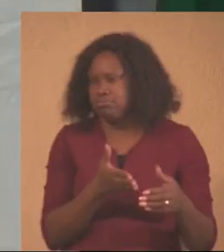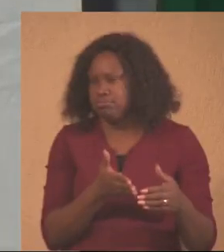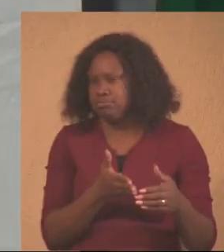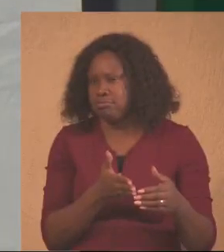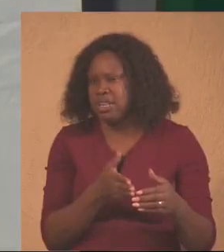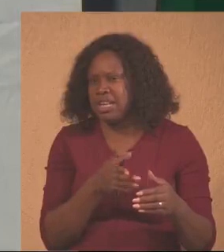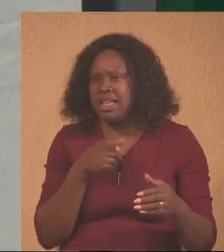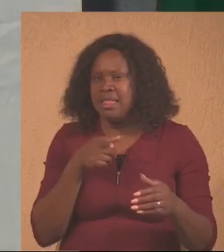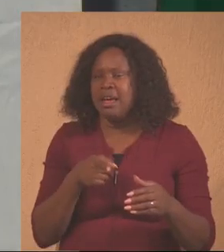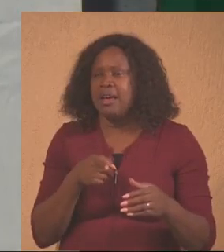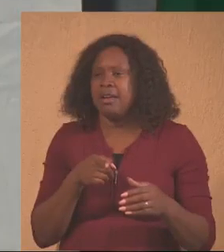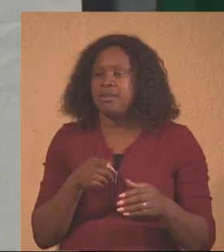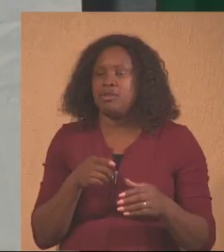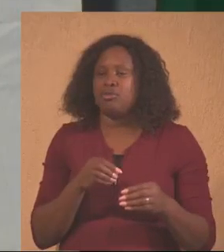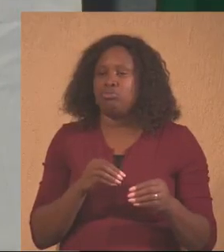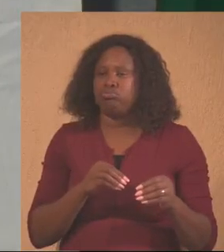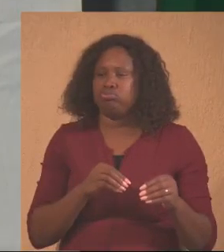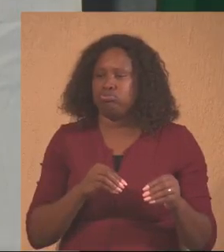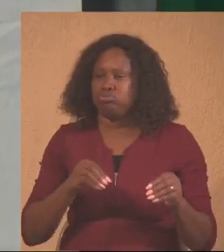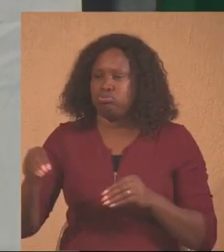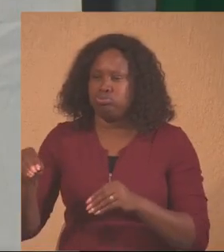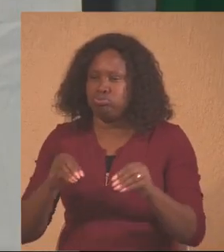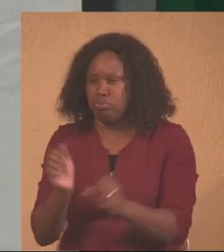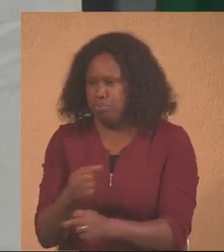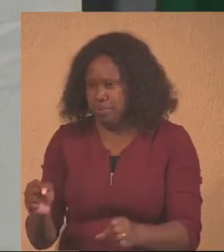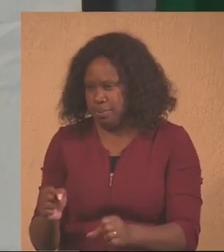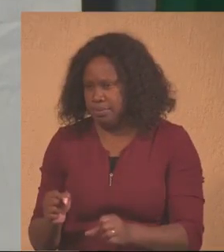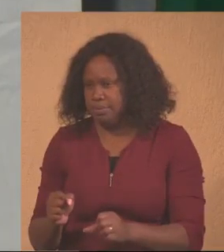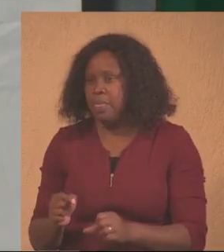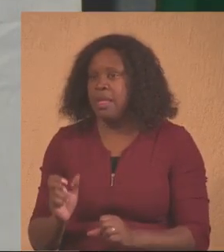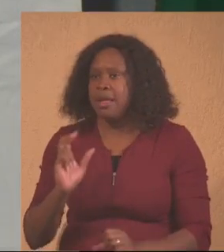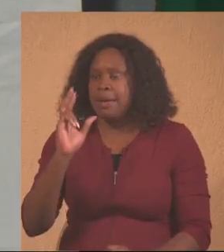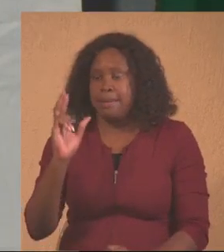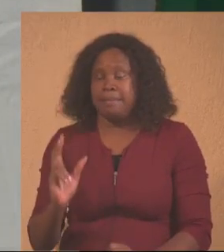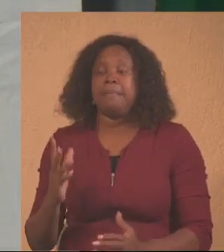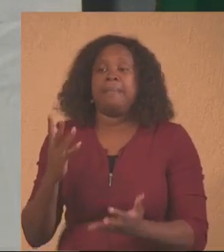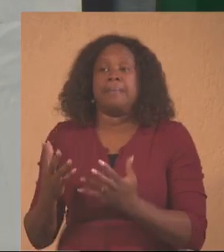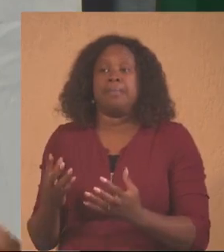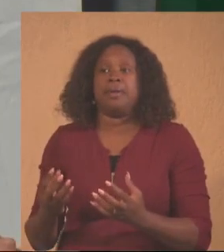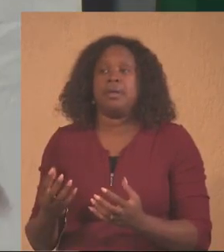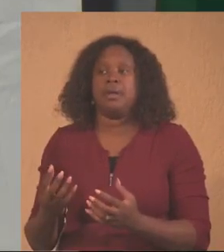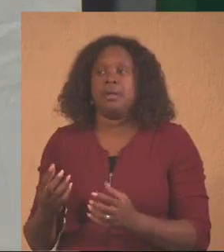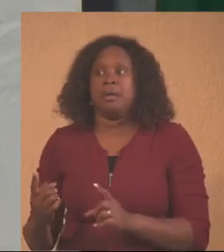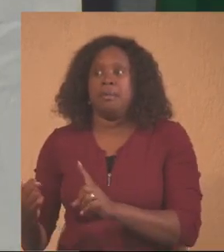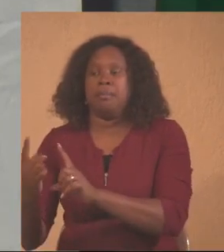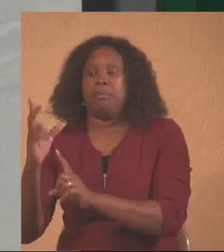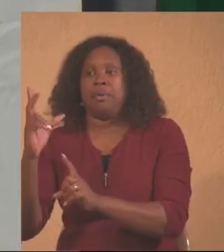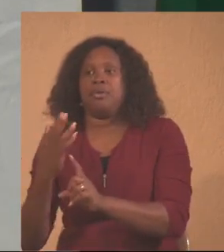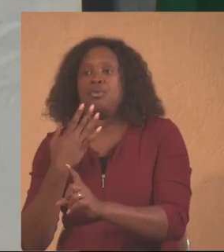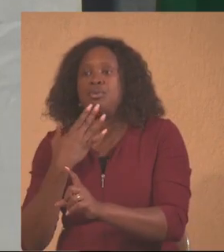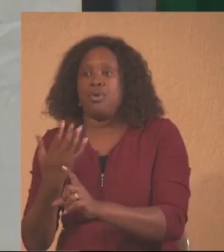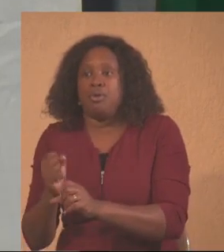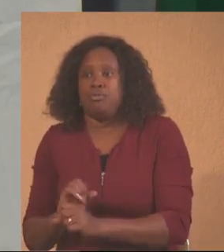restriction of movement for a person that might have been exposed to a pathogen that might cause